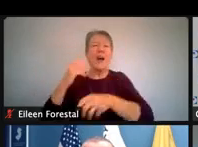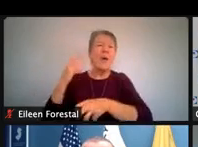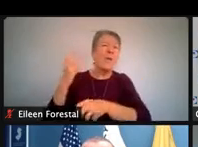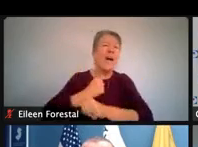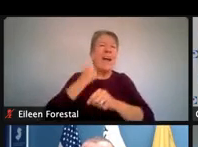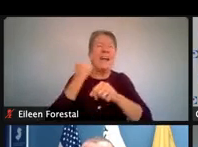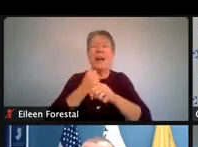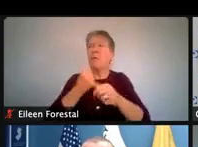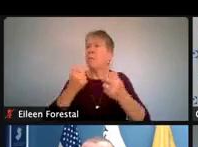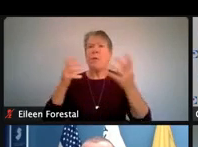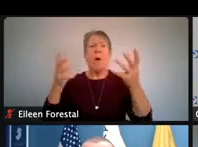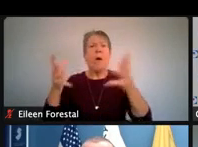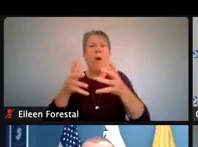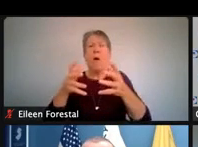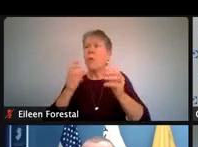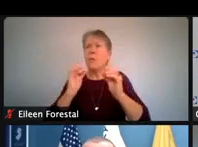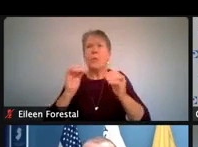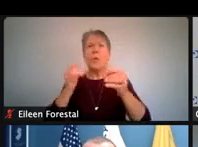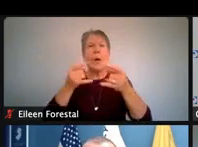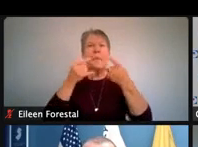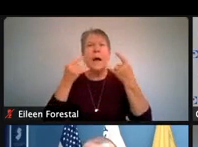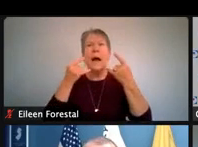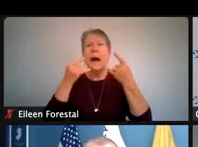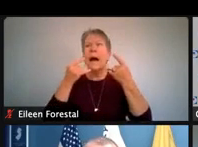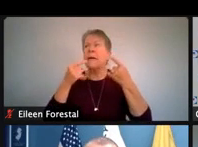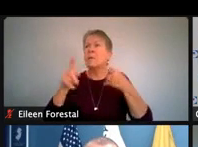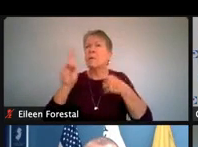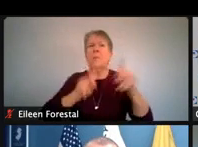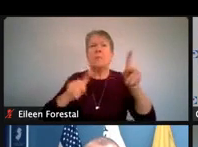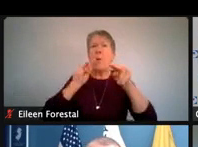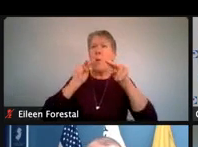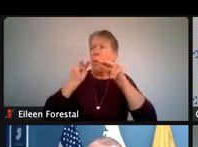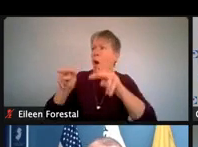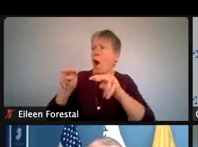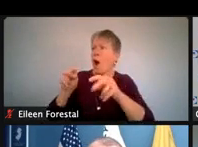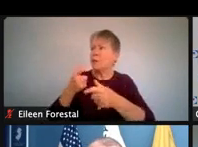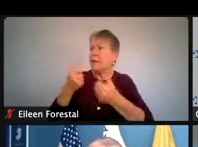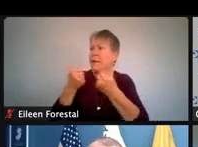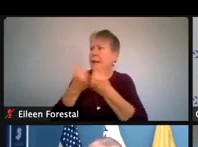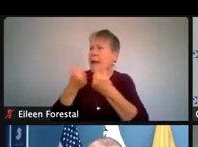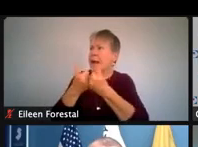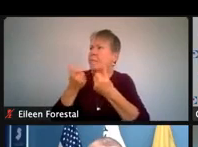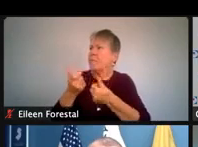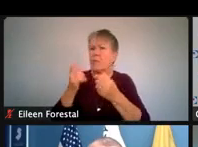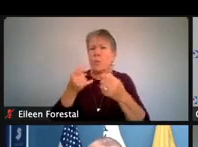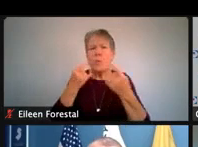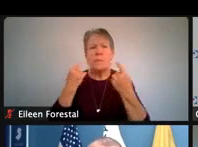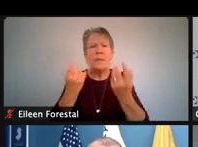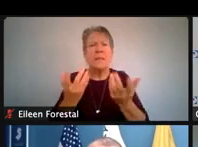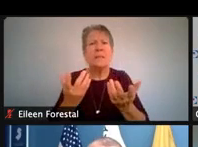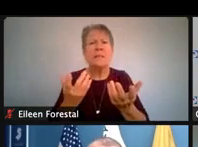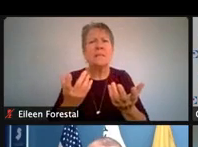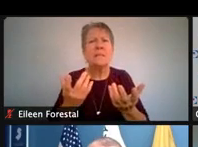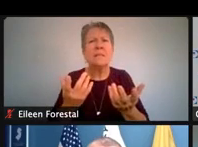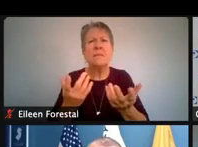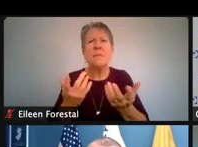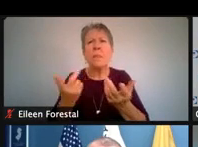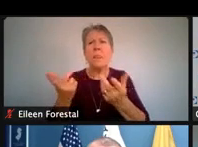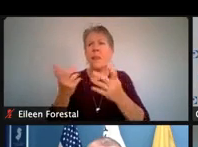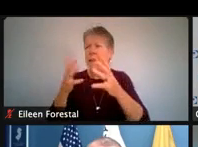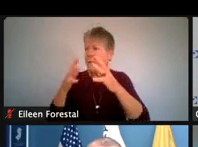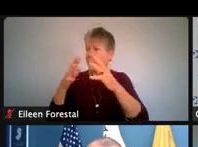in a private home. So if it's a football watch party, if it's an election night, if